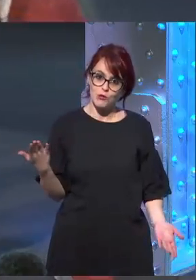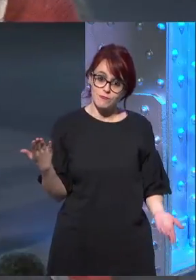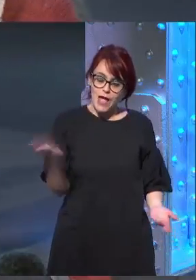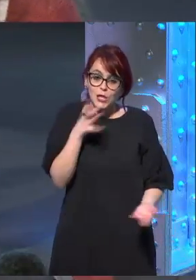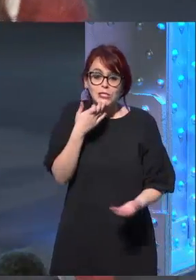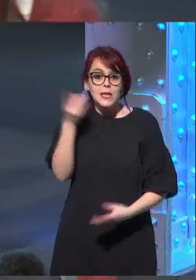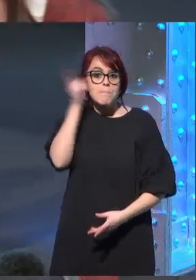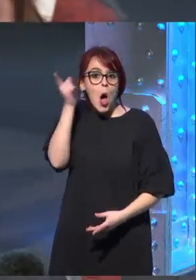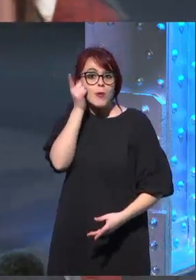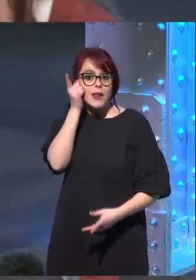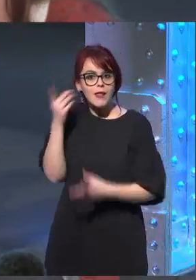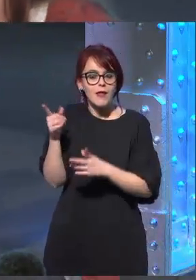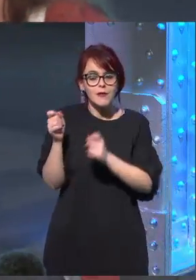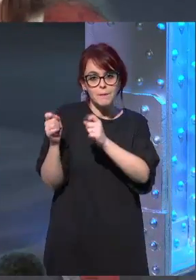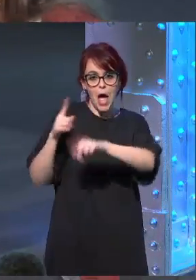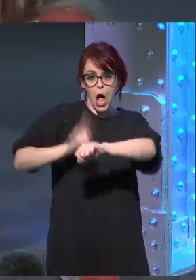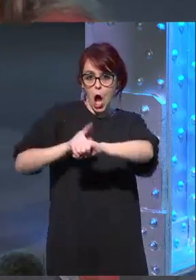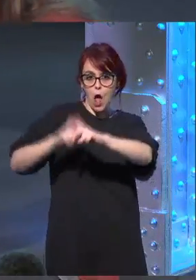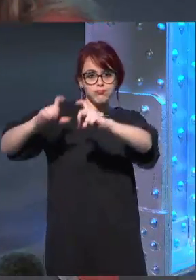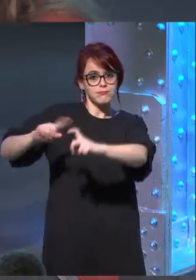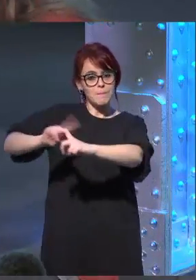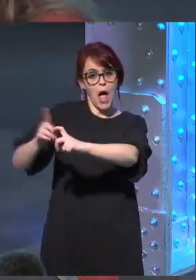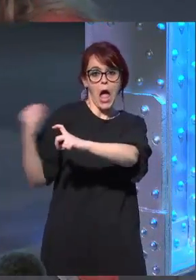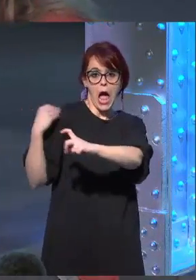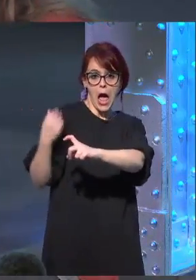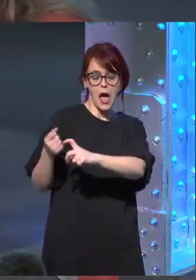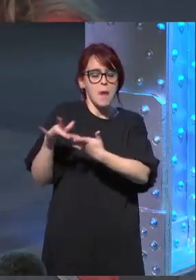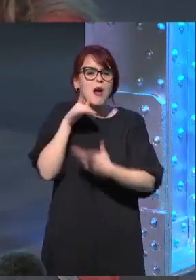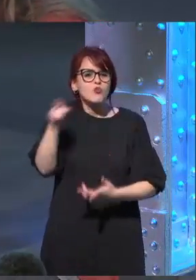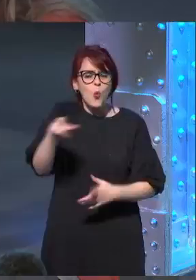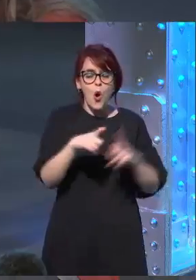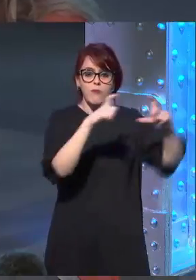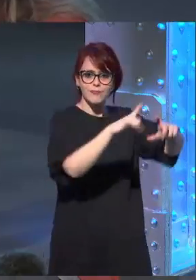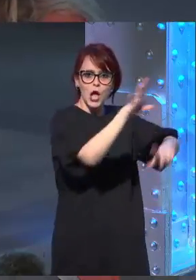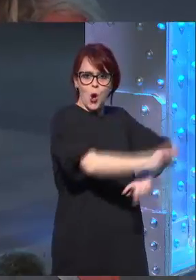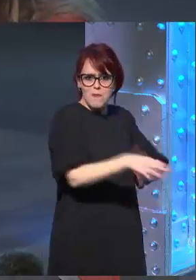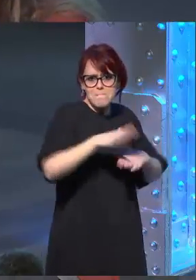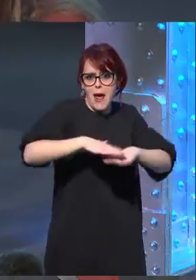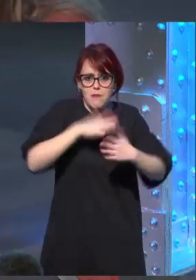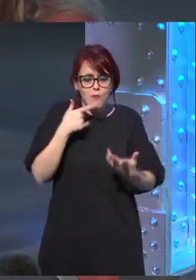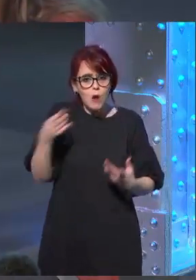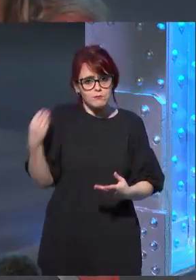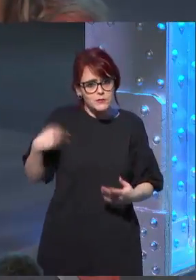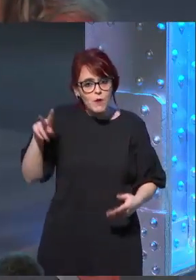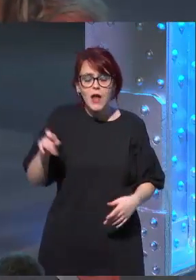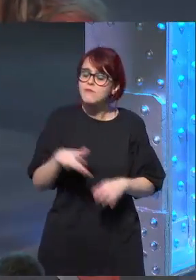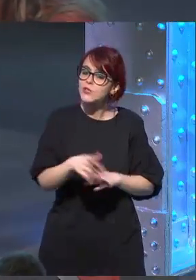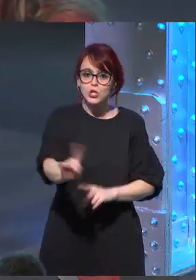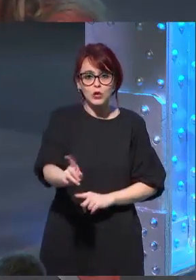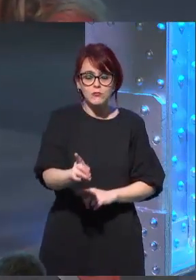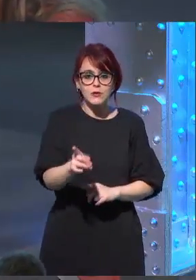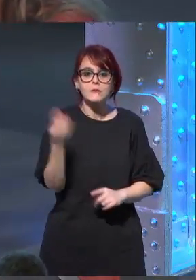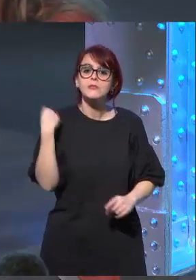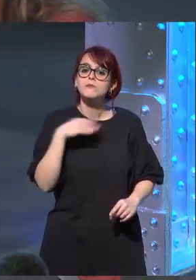Well, if you have your mobile to use it as an alarm clock, in fact, you want to use it. if you have the alarm clock